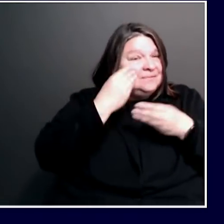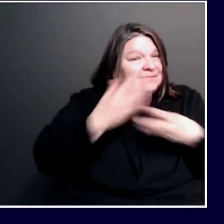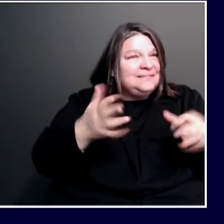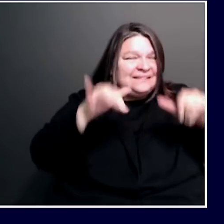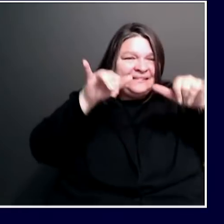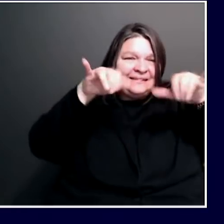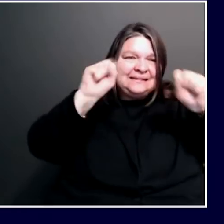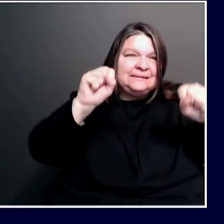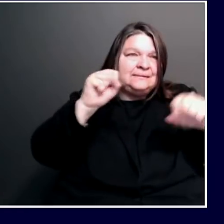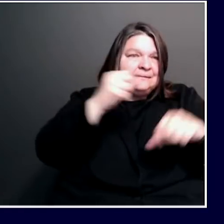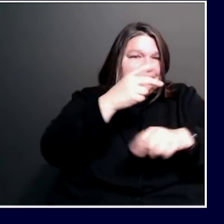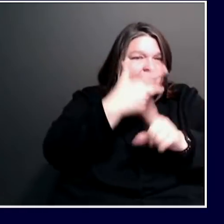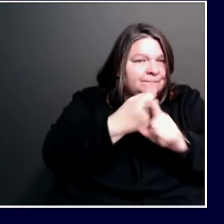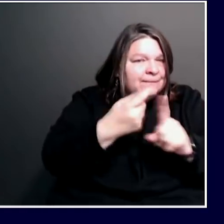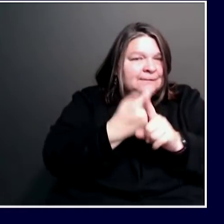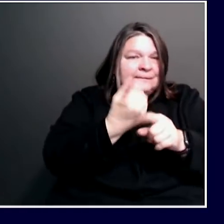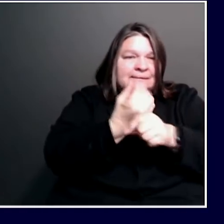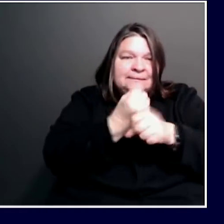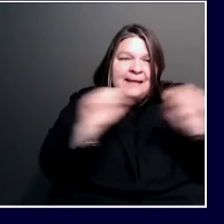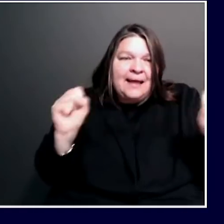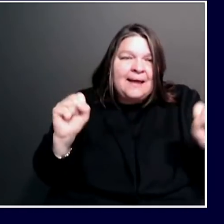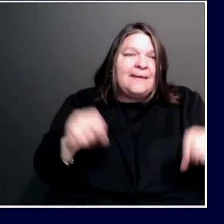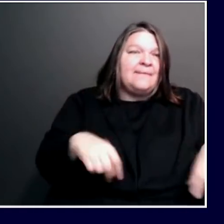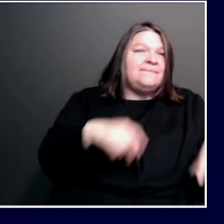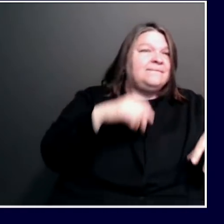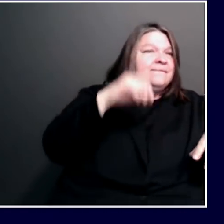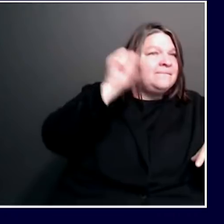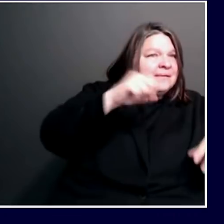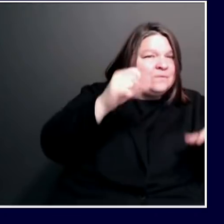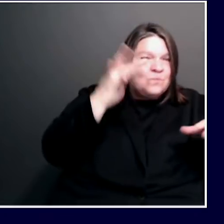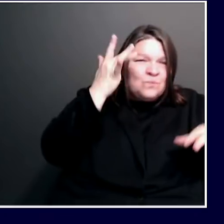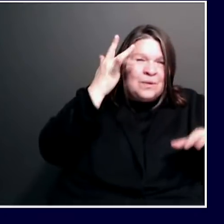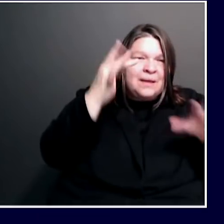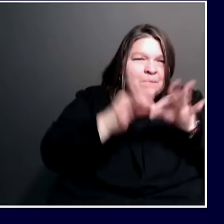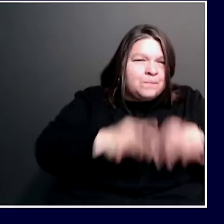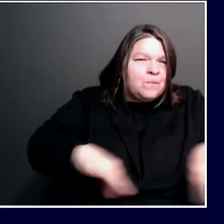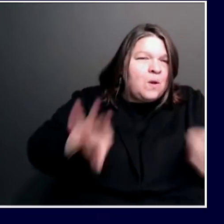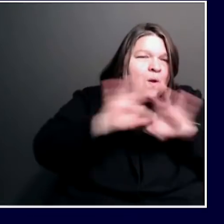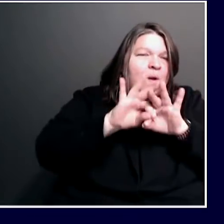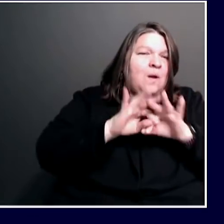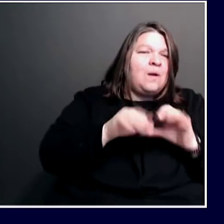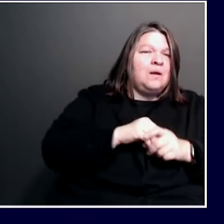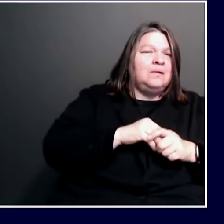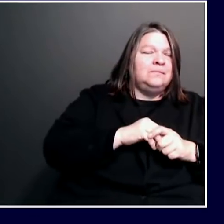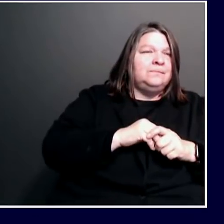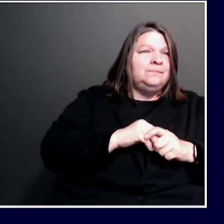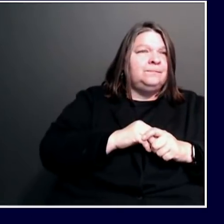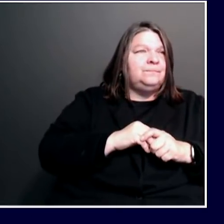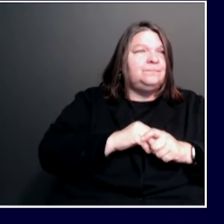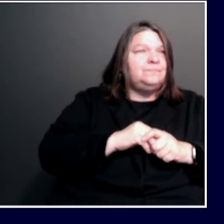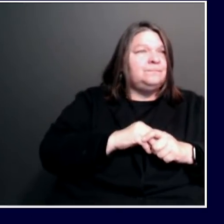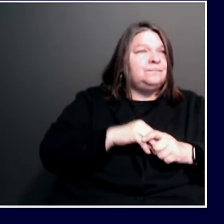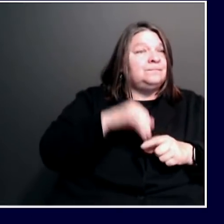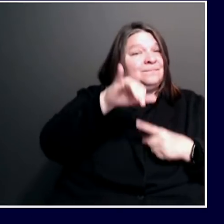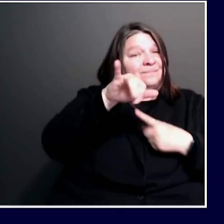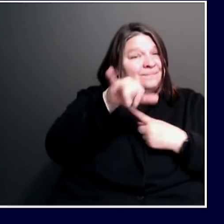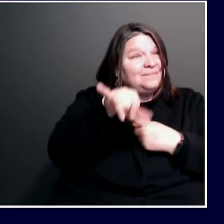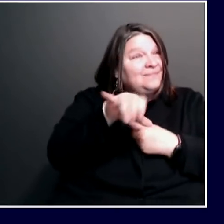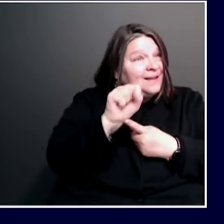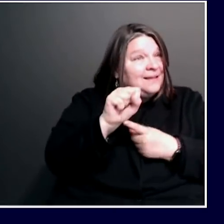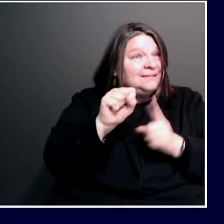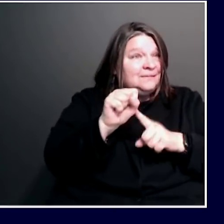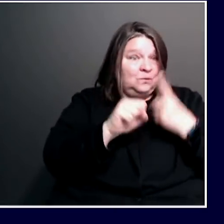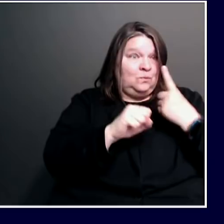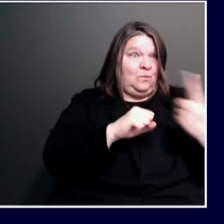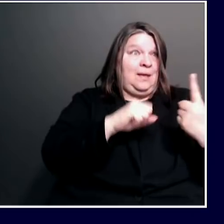Chris, why it's important for them to be vaccinated. You're right. Others may be vaccinated in a child's life, but that